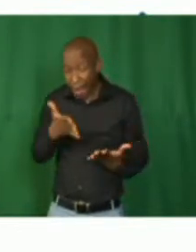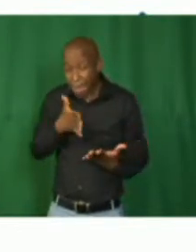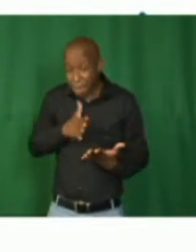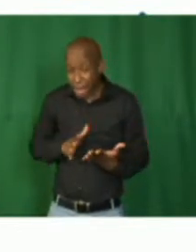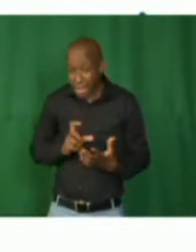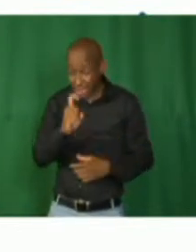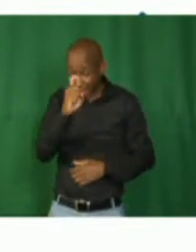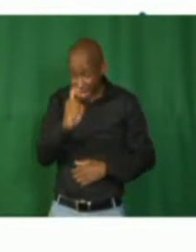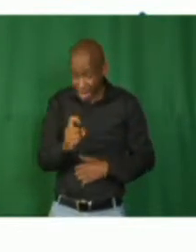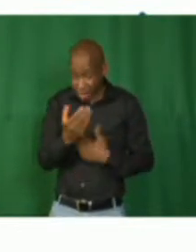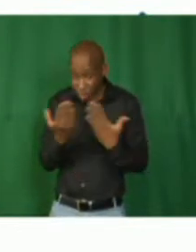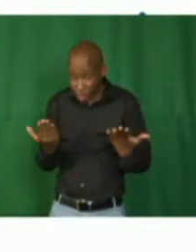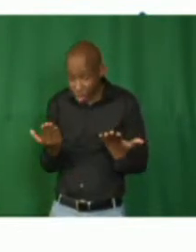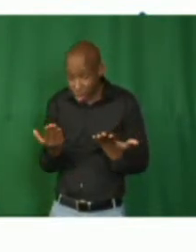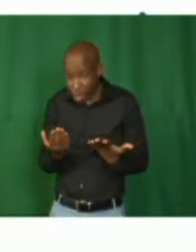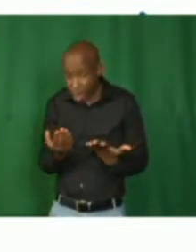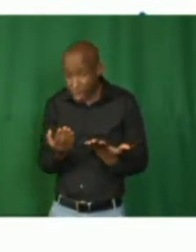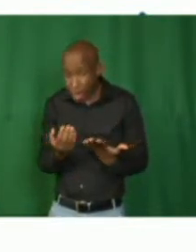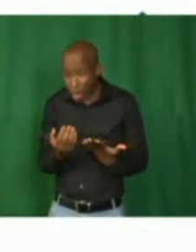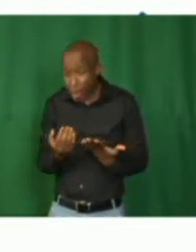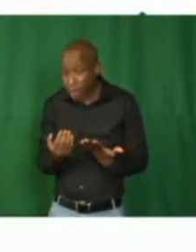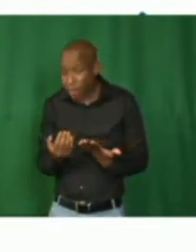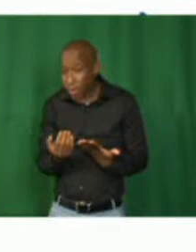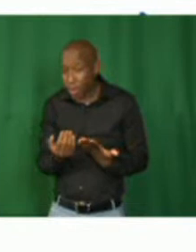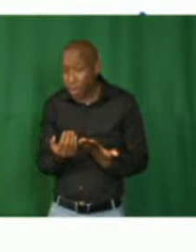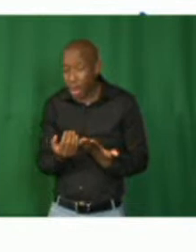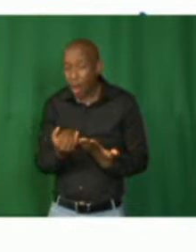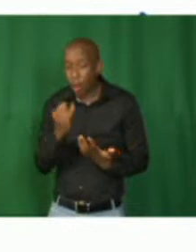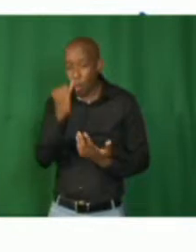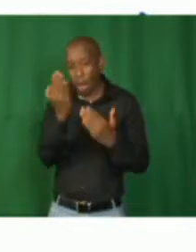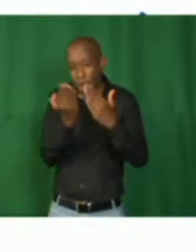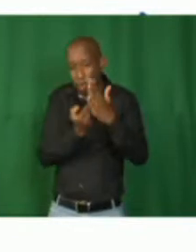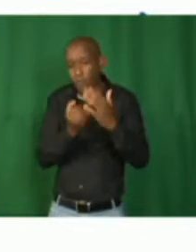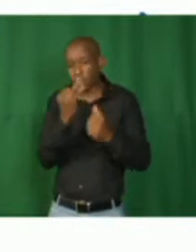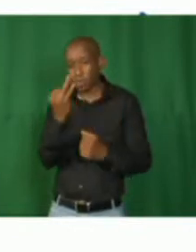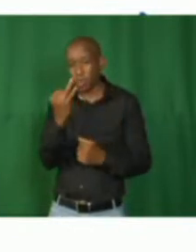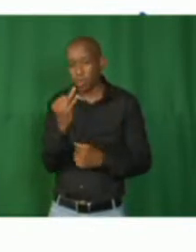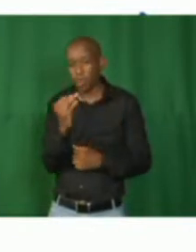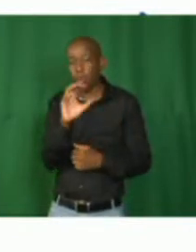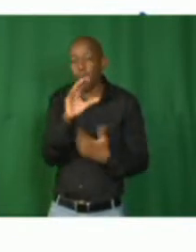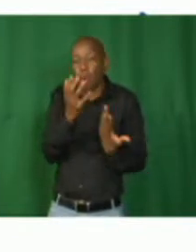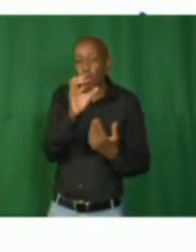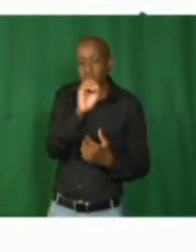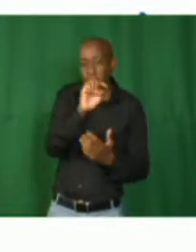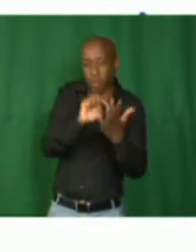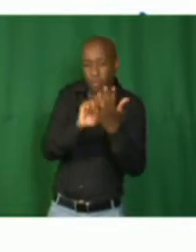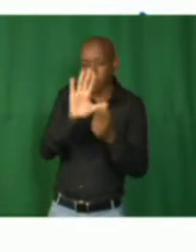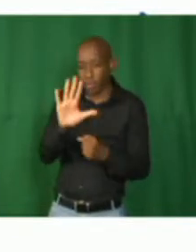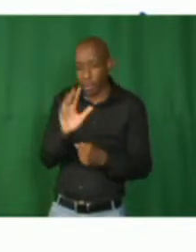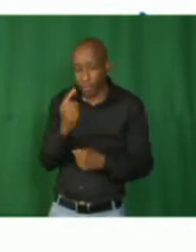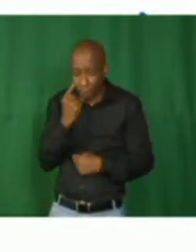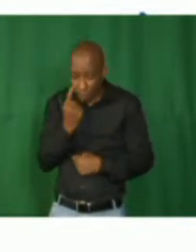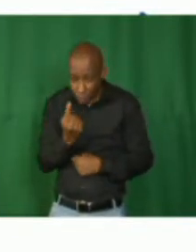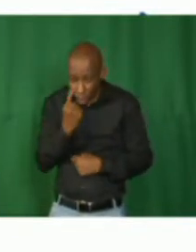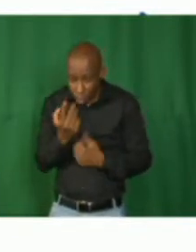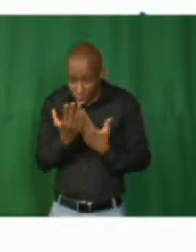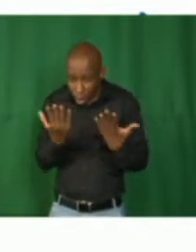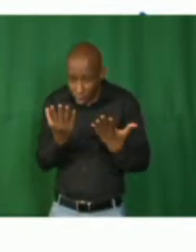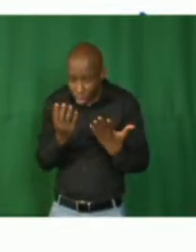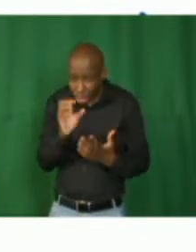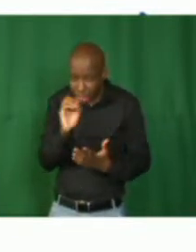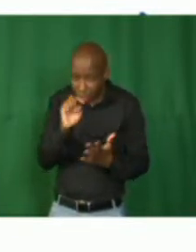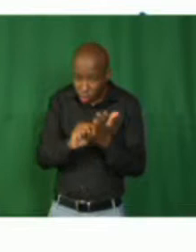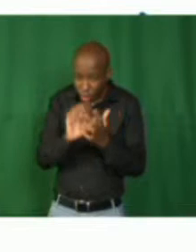value when x is going to be half there, 0.5, somewhere